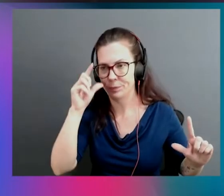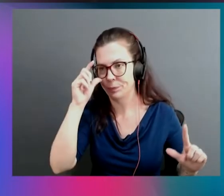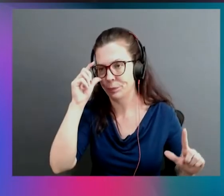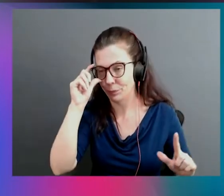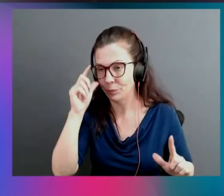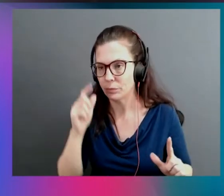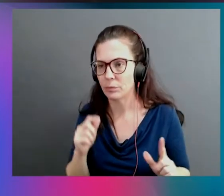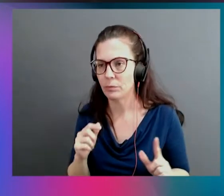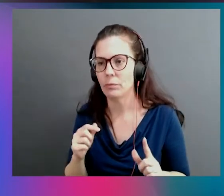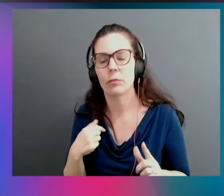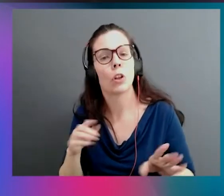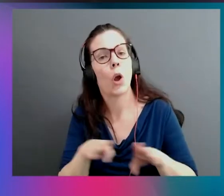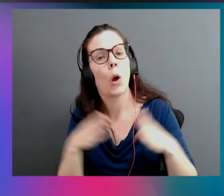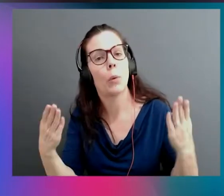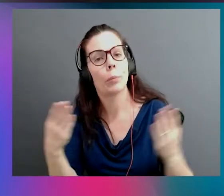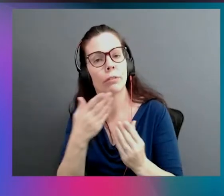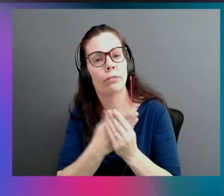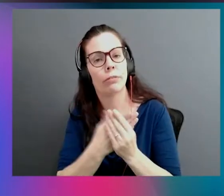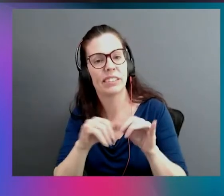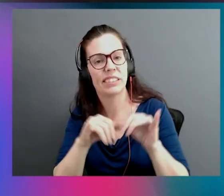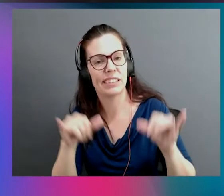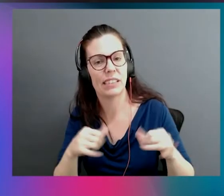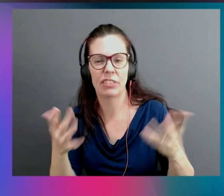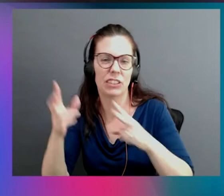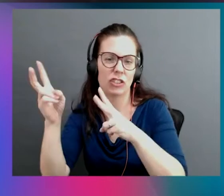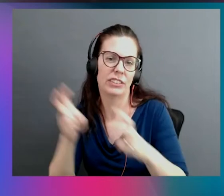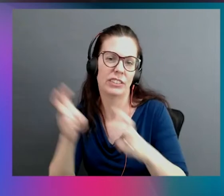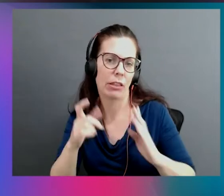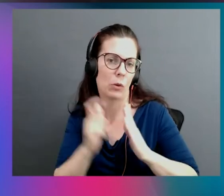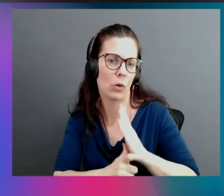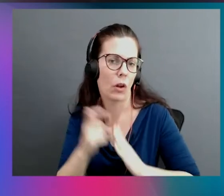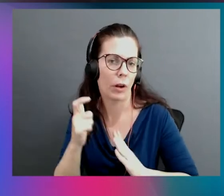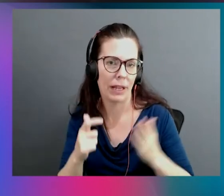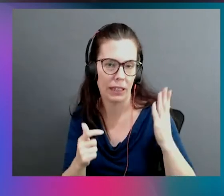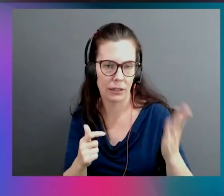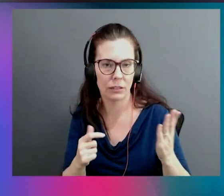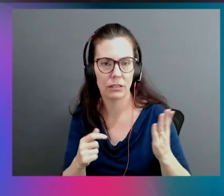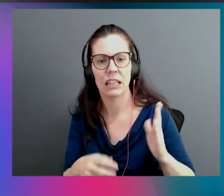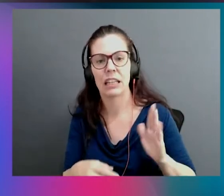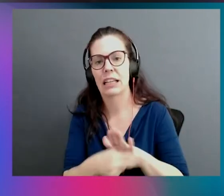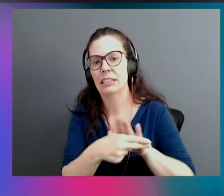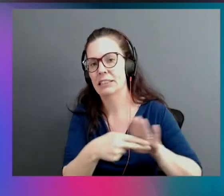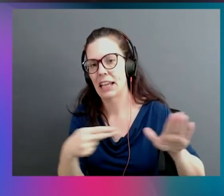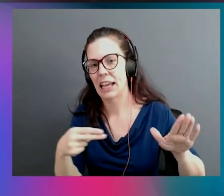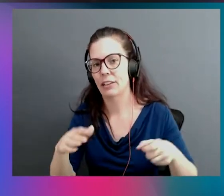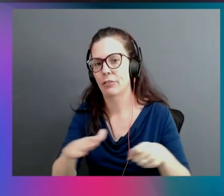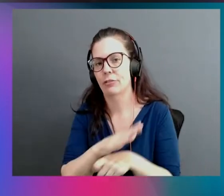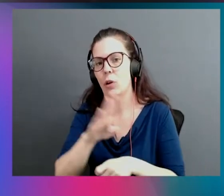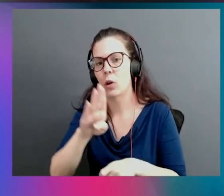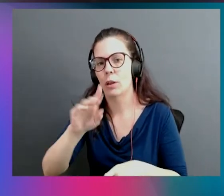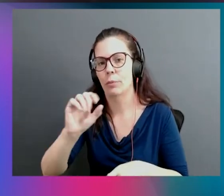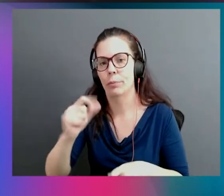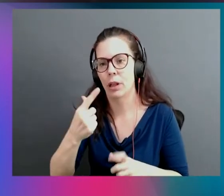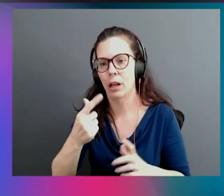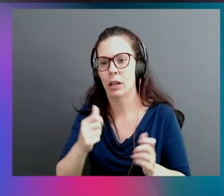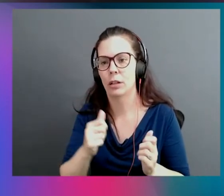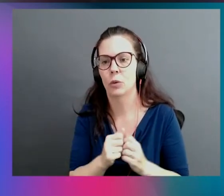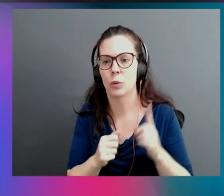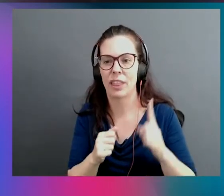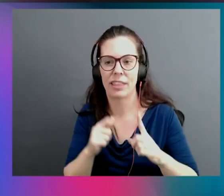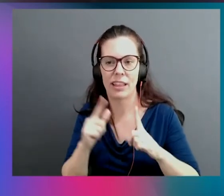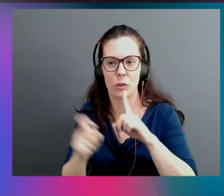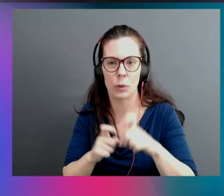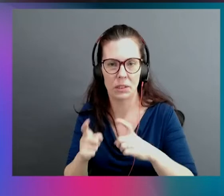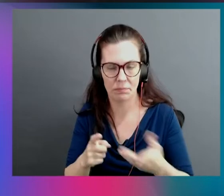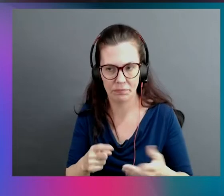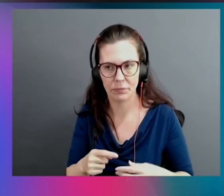So if I open my file system, I've downloaded it automatically for me. It tagged it full blog with the GUID that I had generated. So I'm